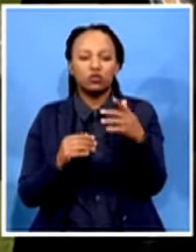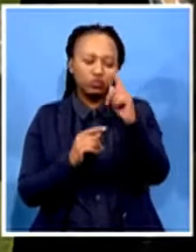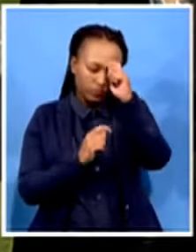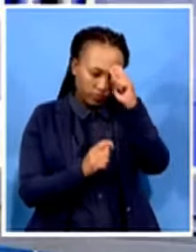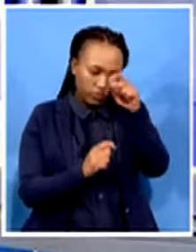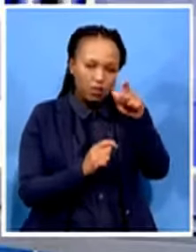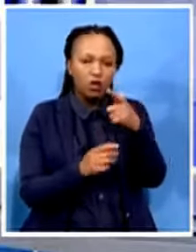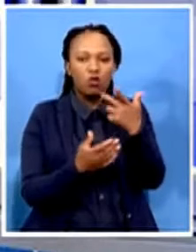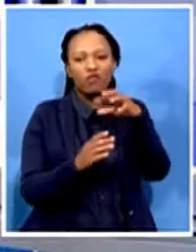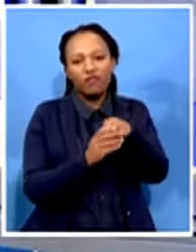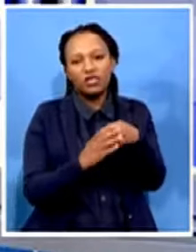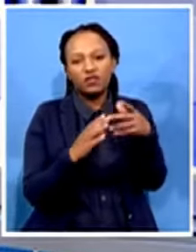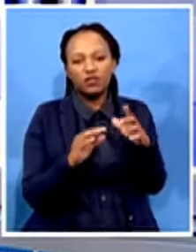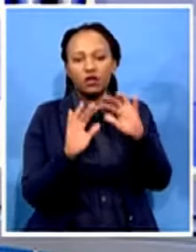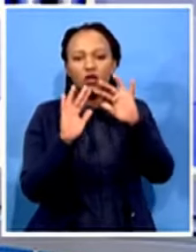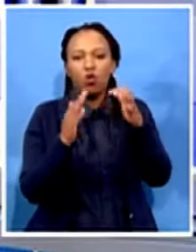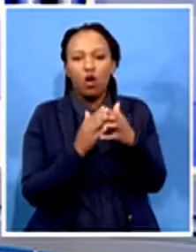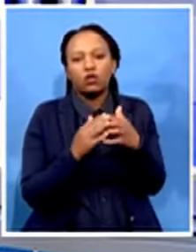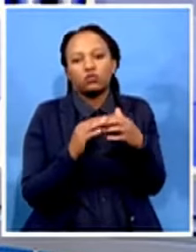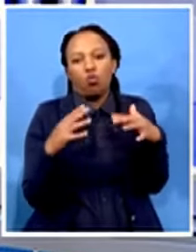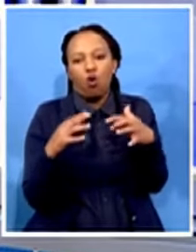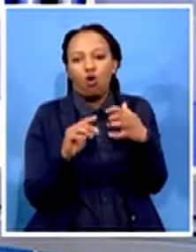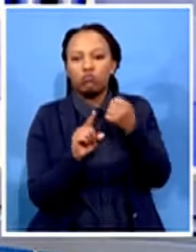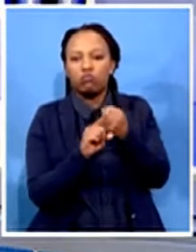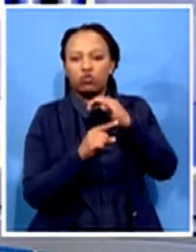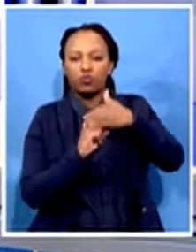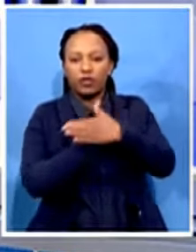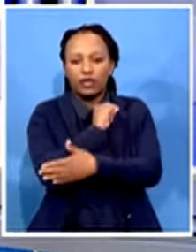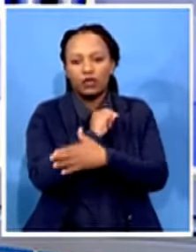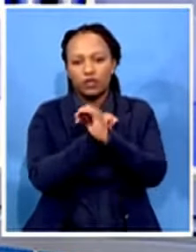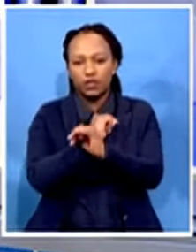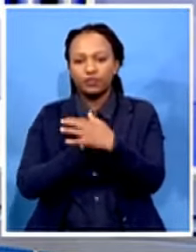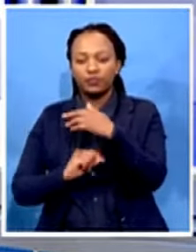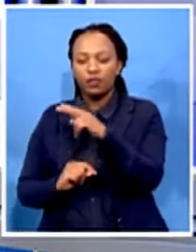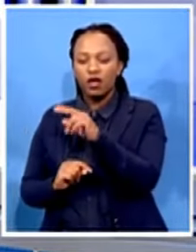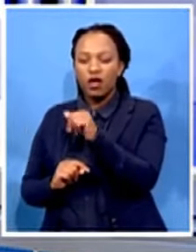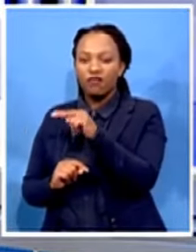country. All right, Vanessa Poona live for us. Well, recorded